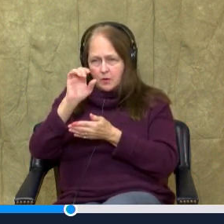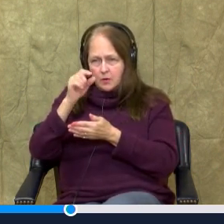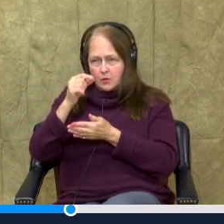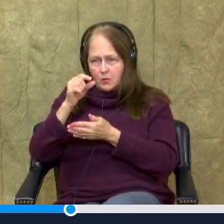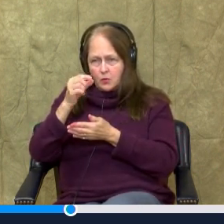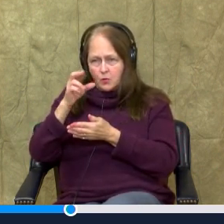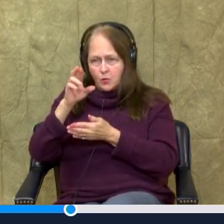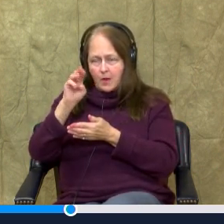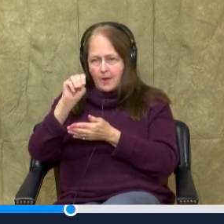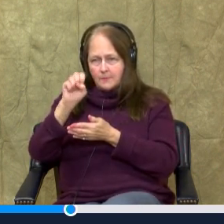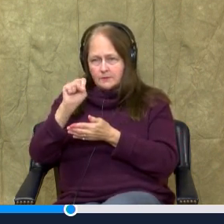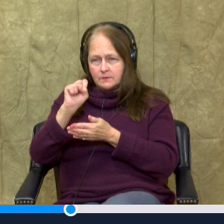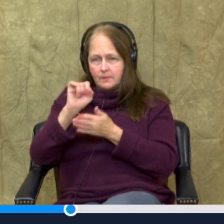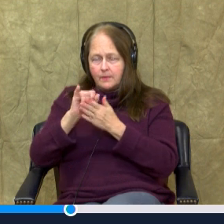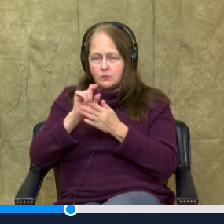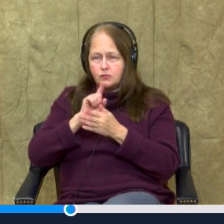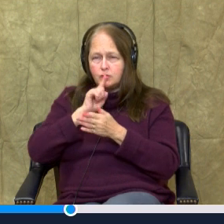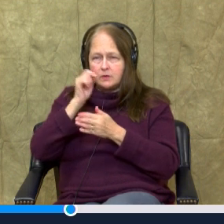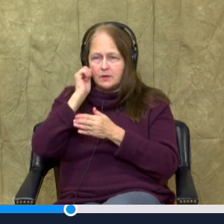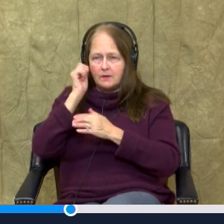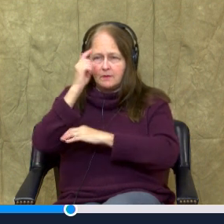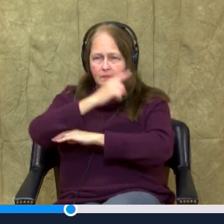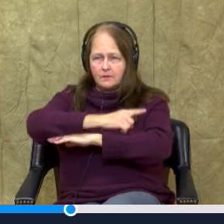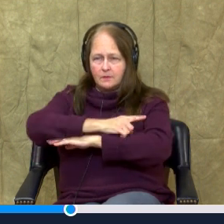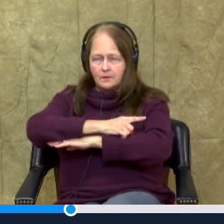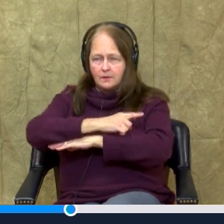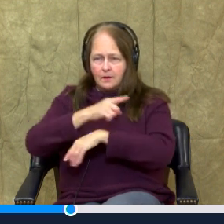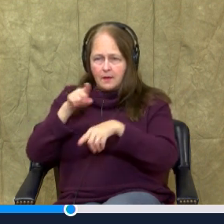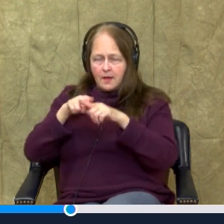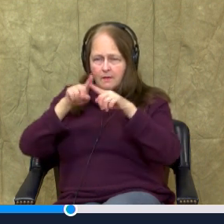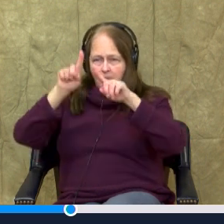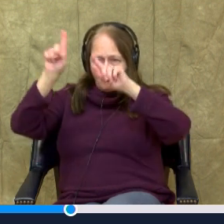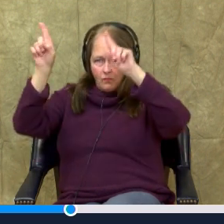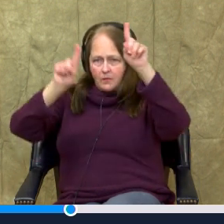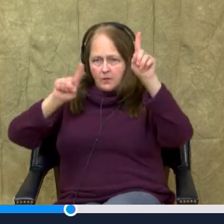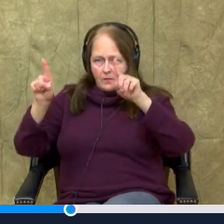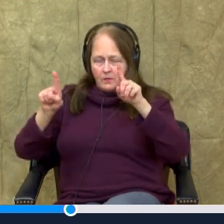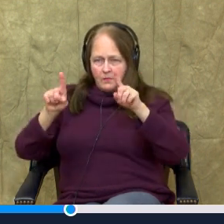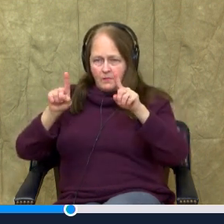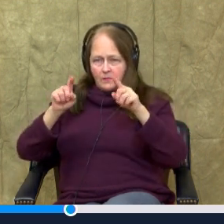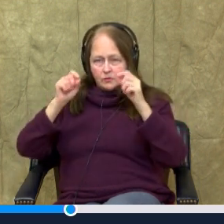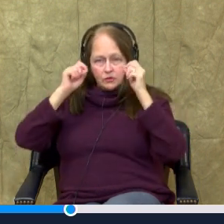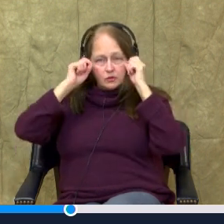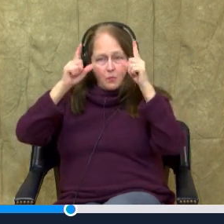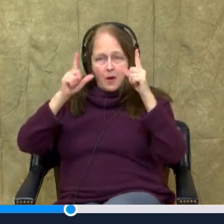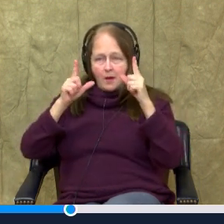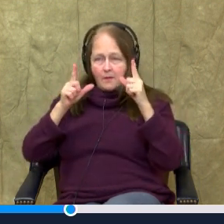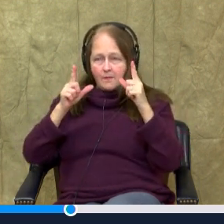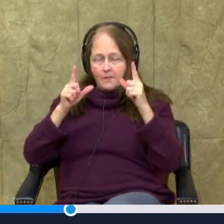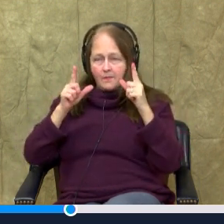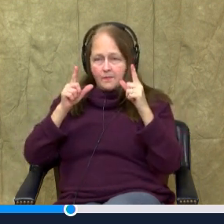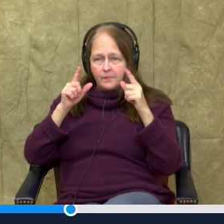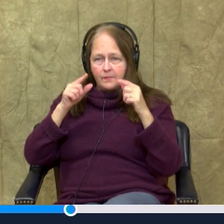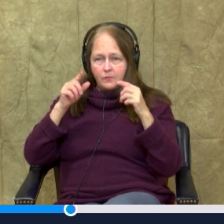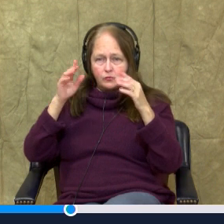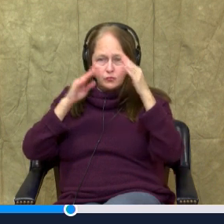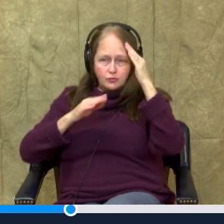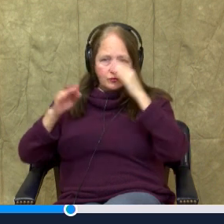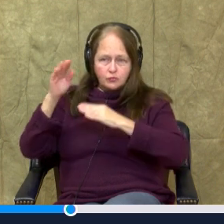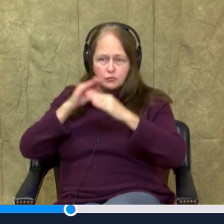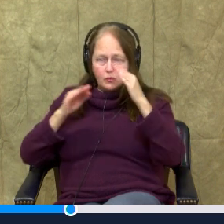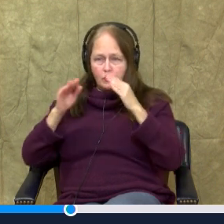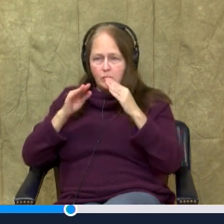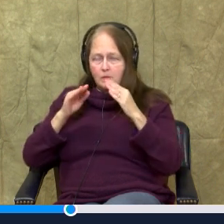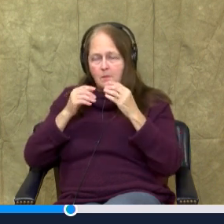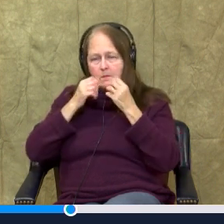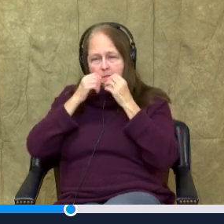along. The truth is, every day we rise is like thunder. A clap of surprise could be echoes of trouble or blossoms